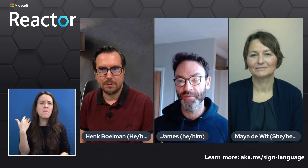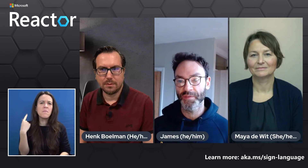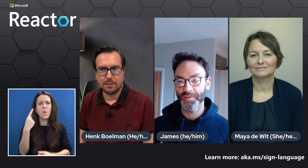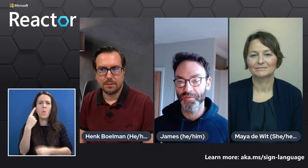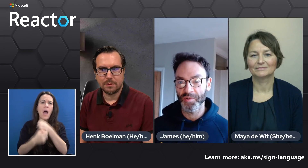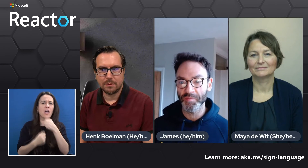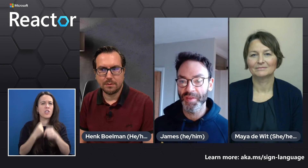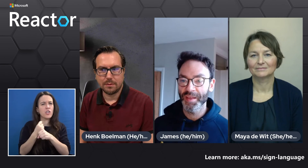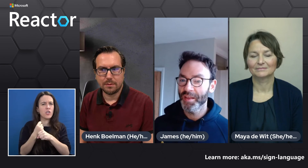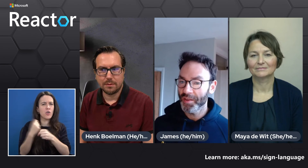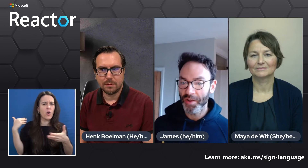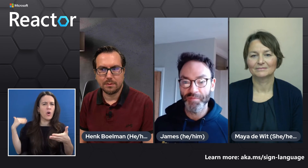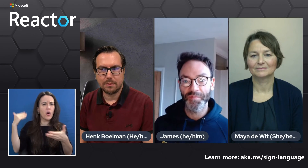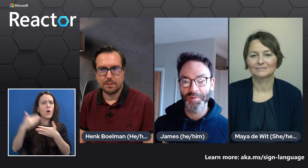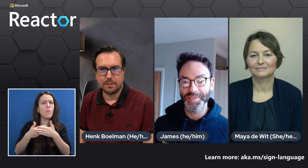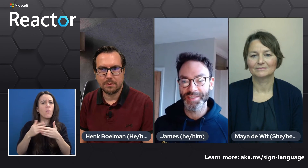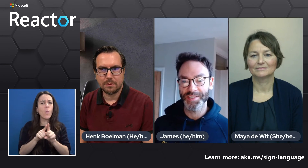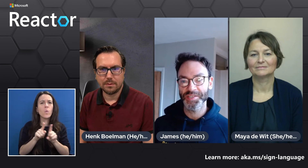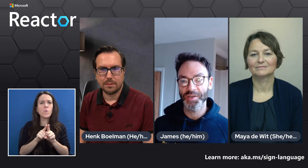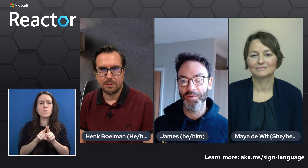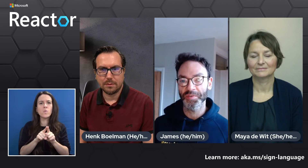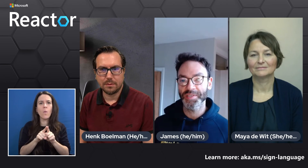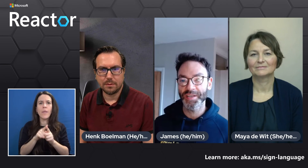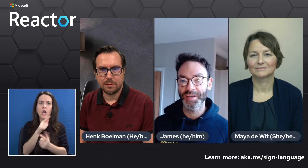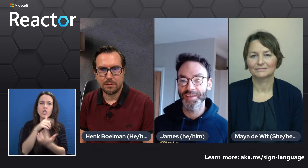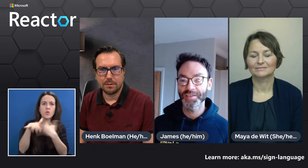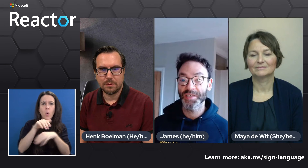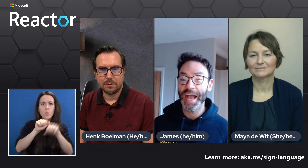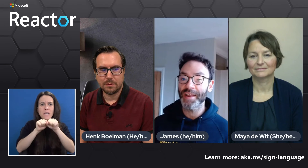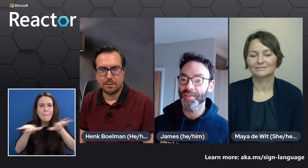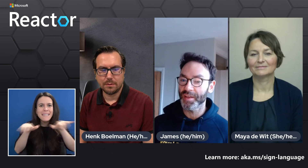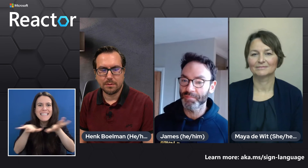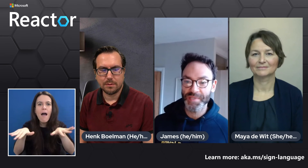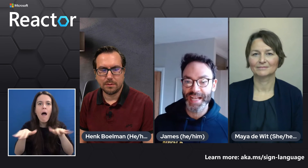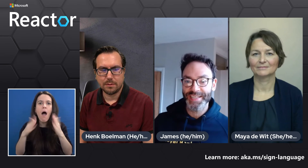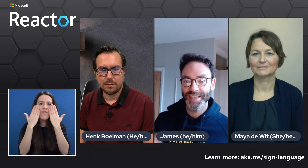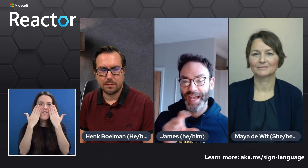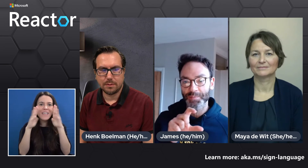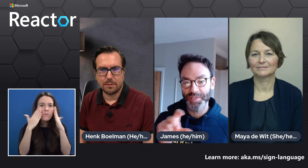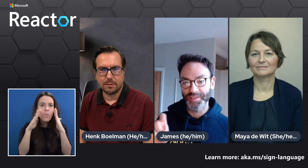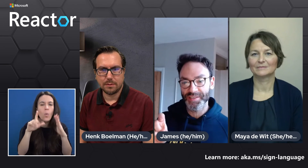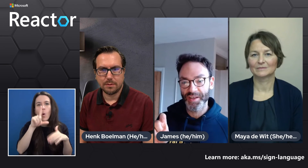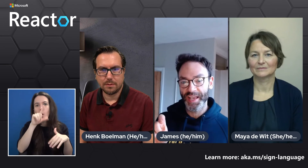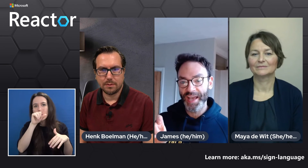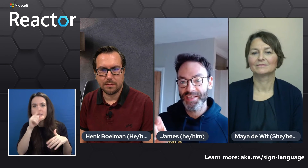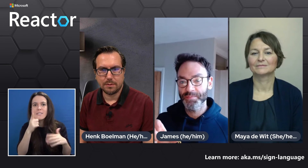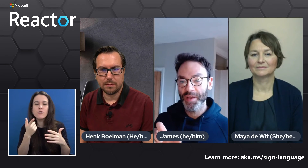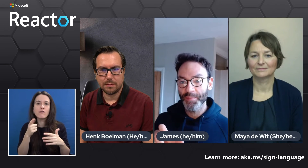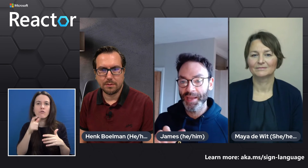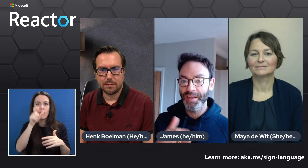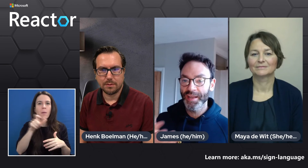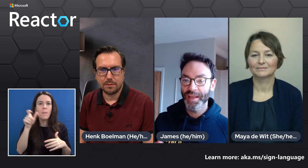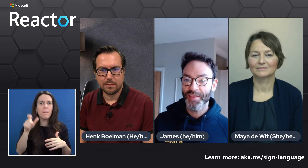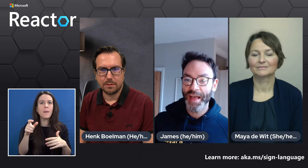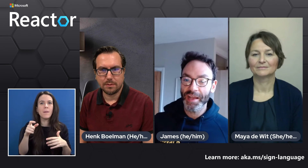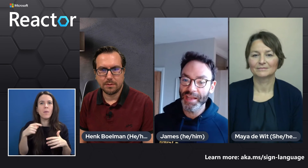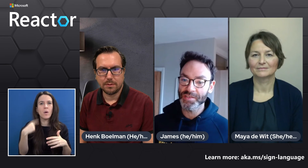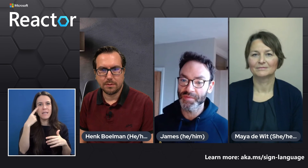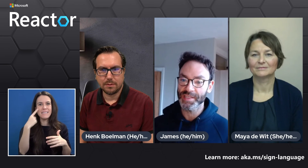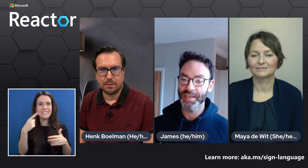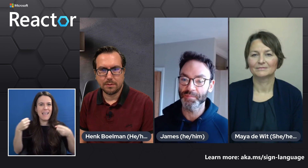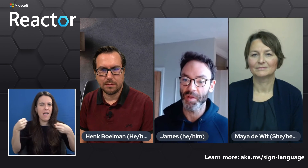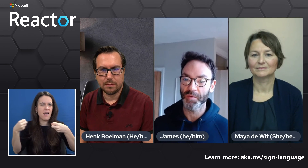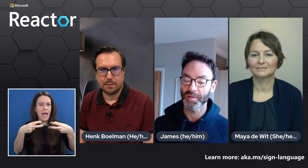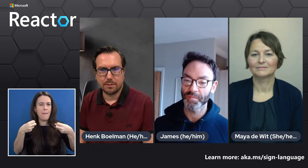conscious effort from, you know, influencers and so on to add the static captions, I guess. But I mean, that